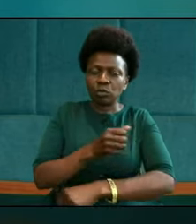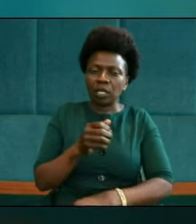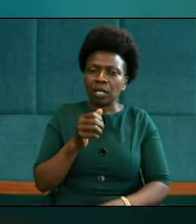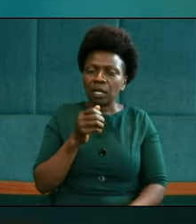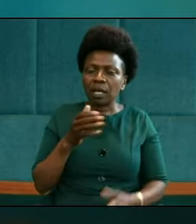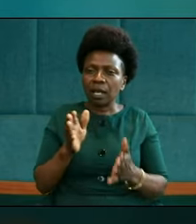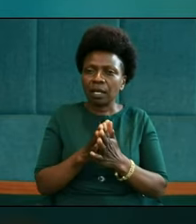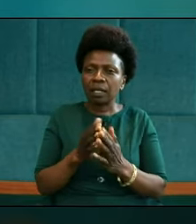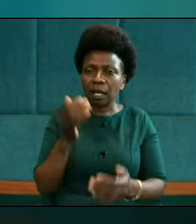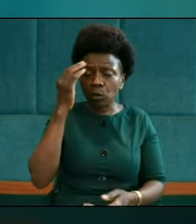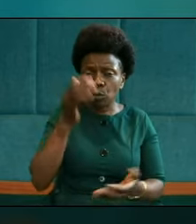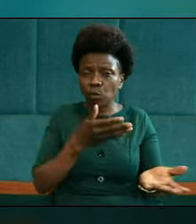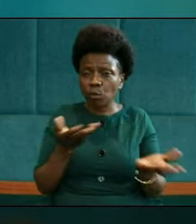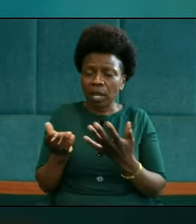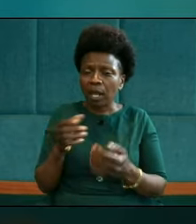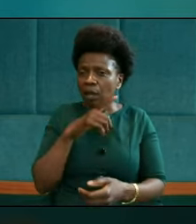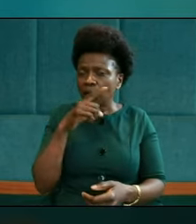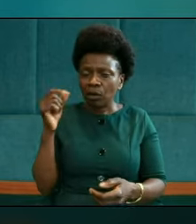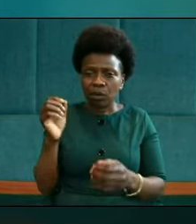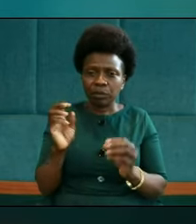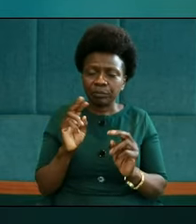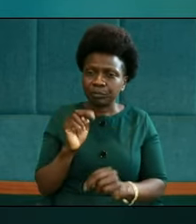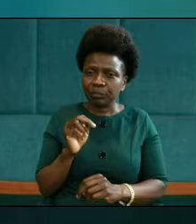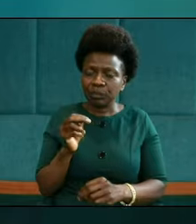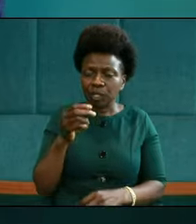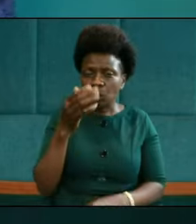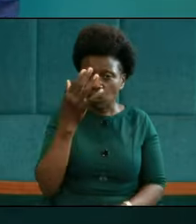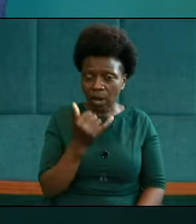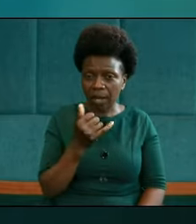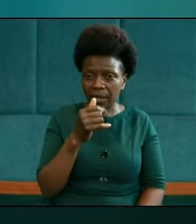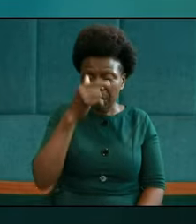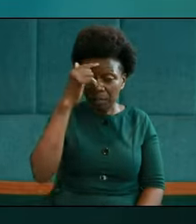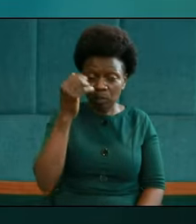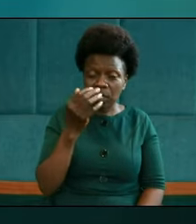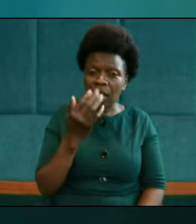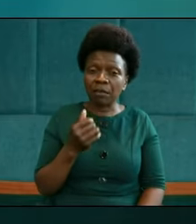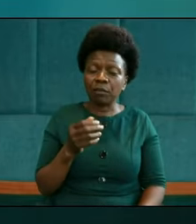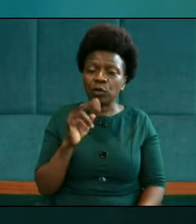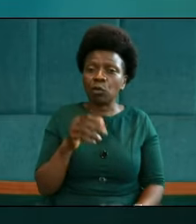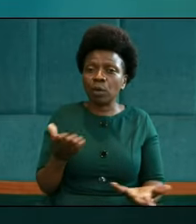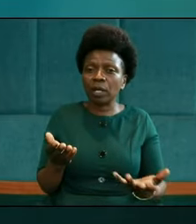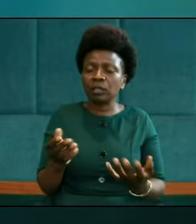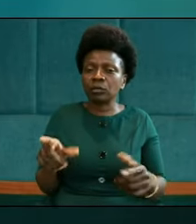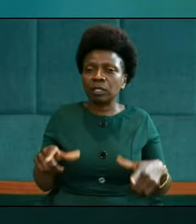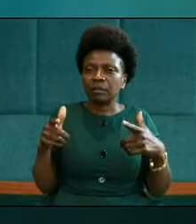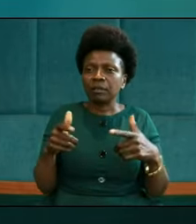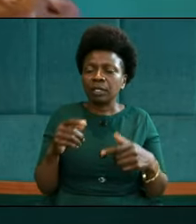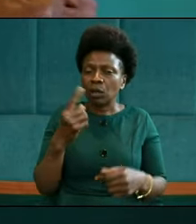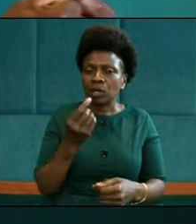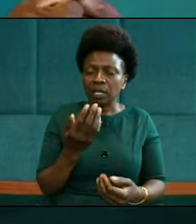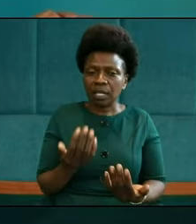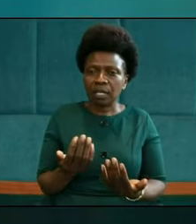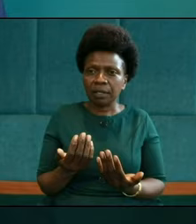I'm going because I have no home to go. The only thing I have in life is this